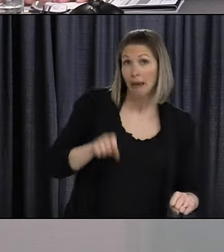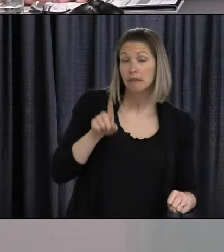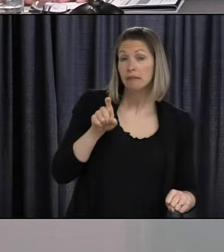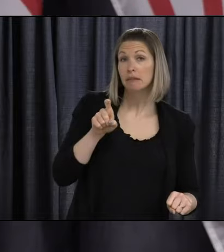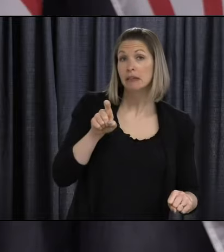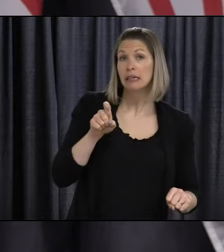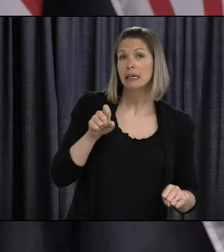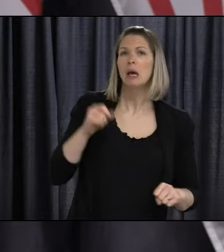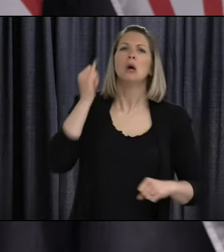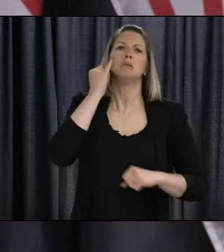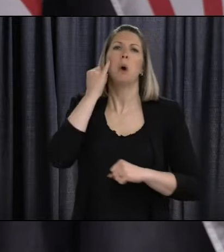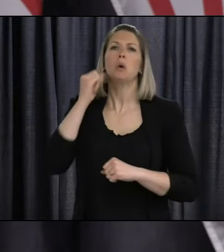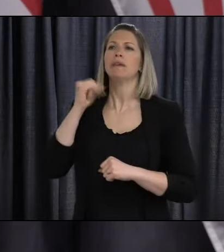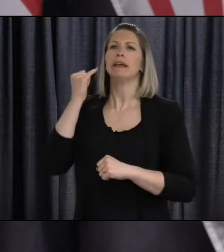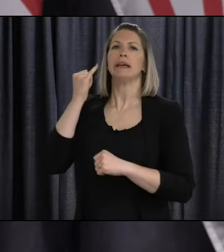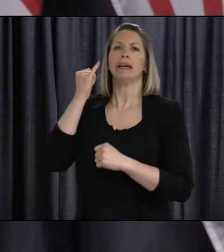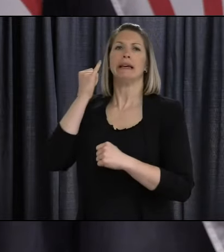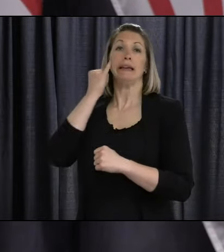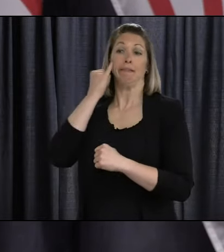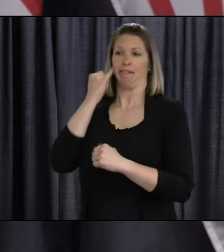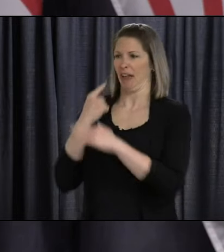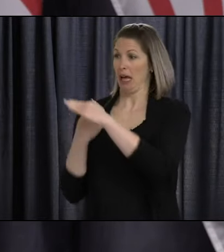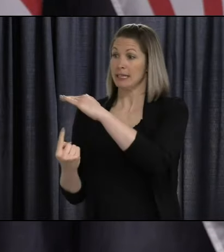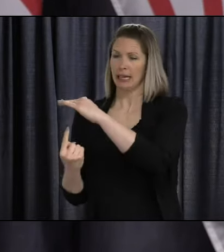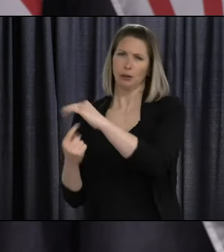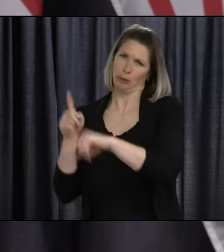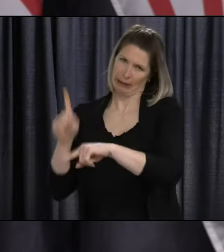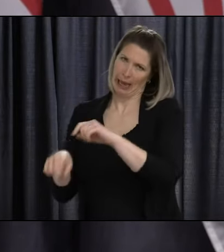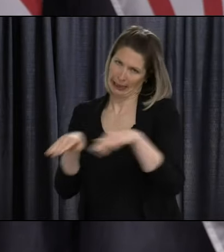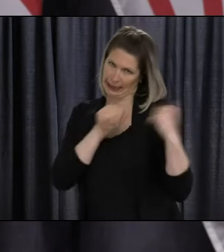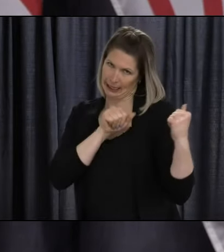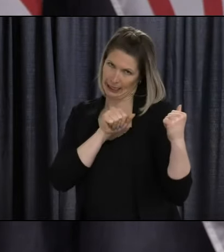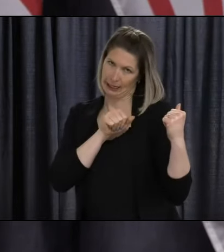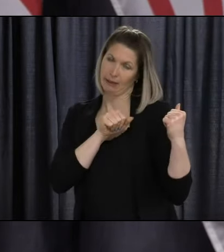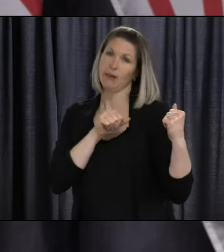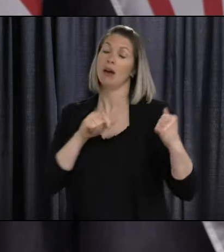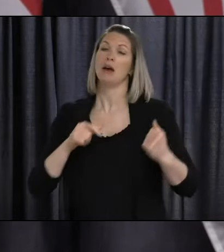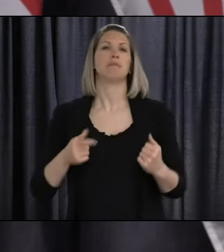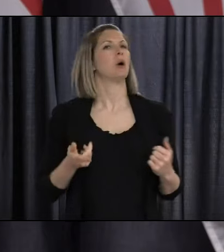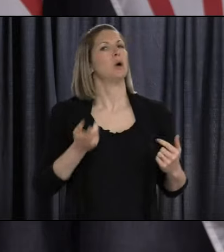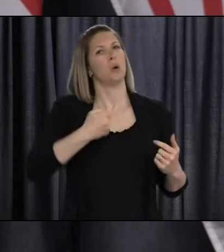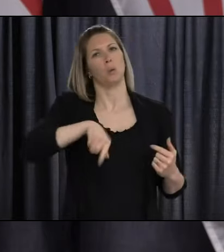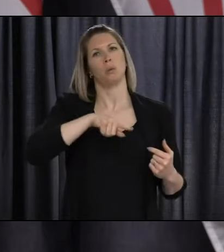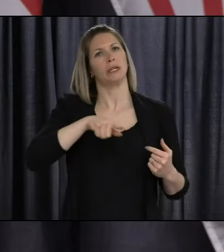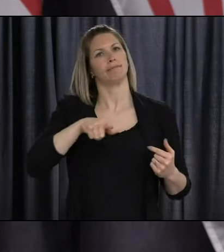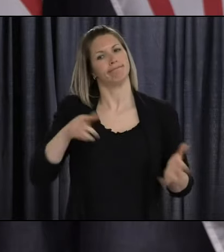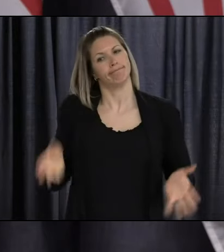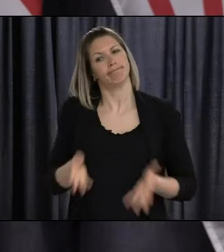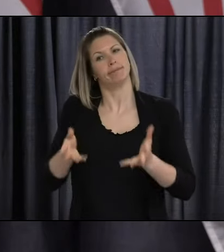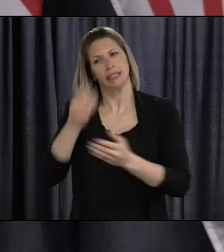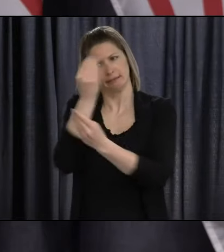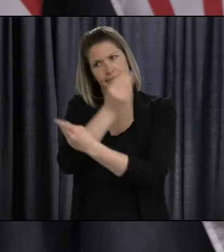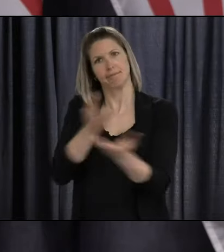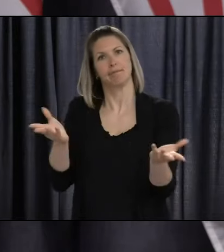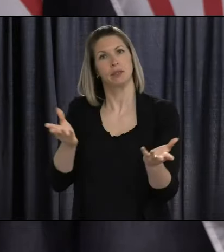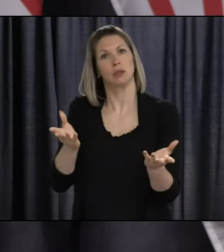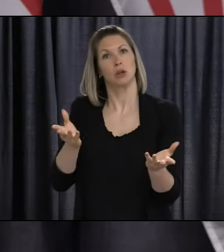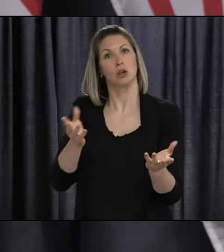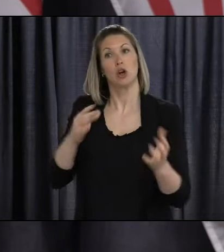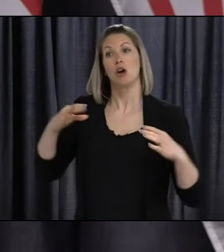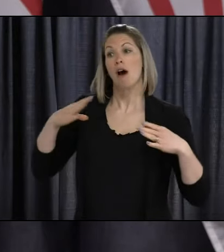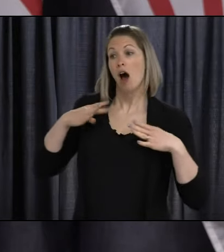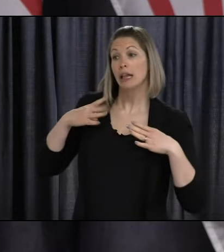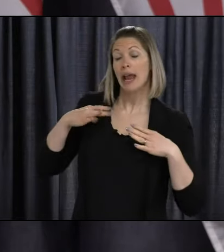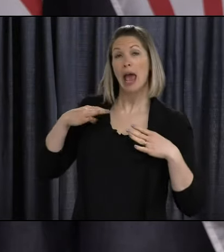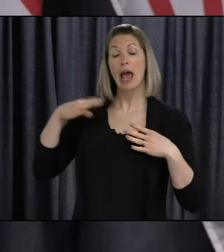So if somebody were to, certainly we would encourage only essential travel. So we would be asking people not to travel outside